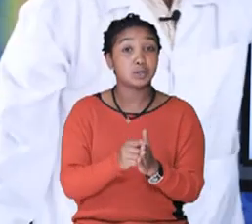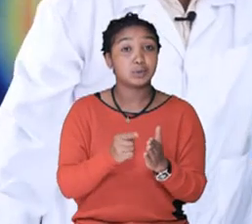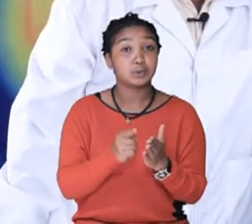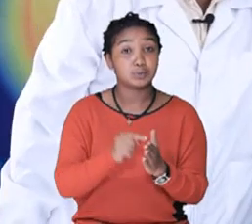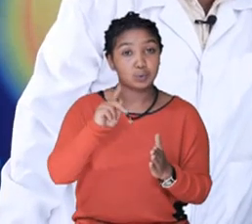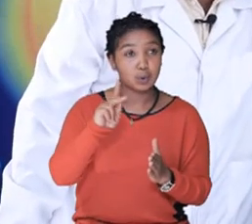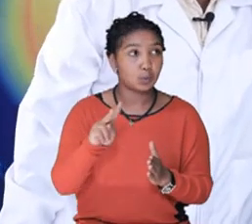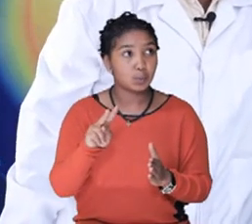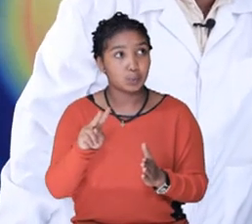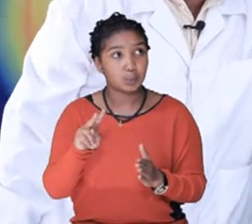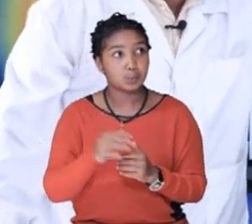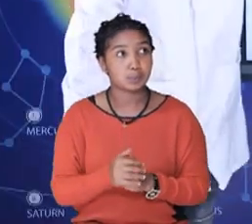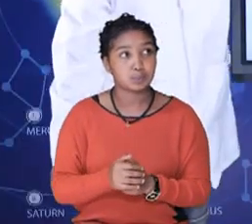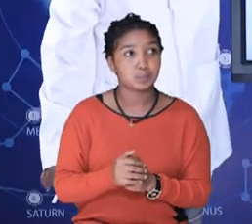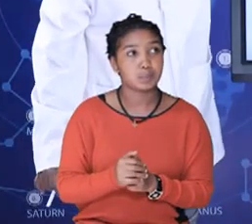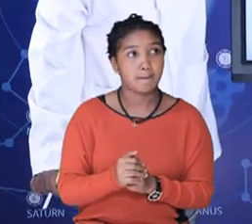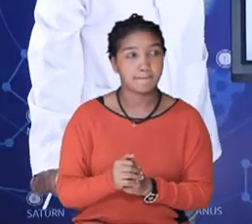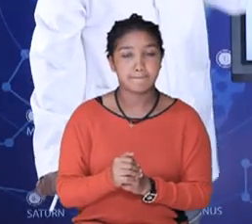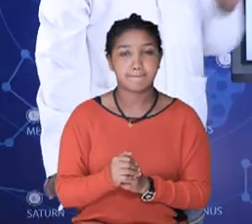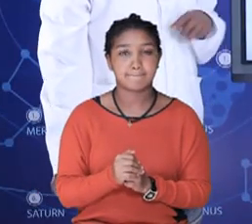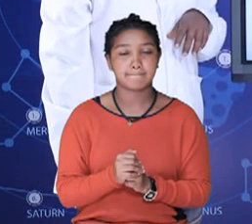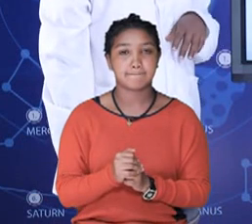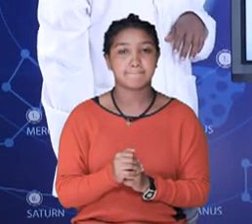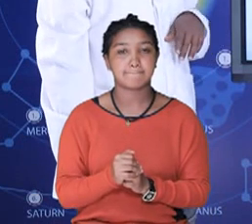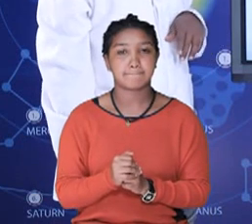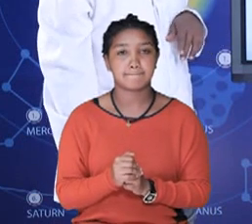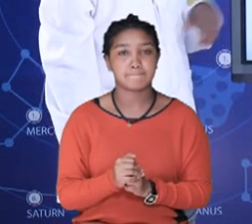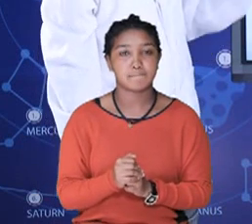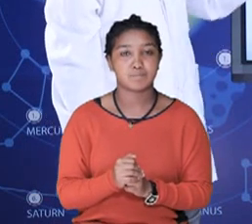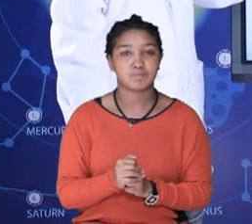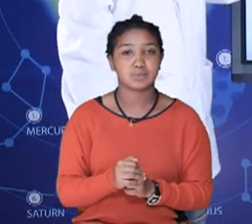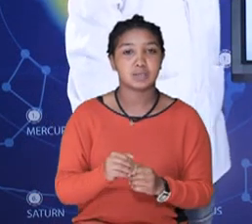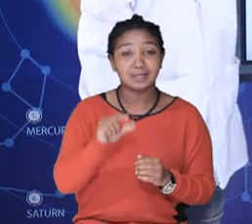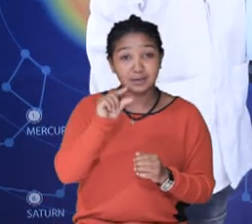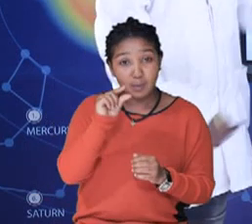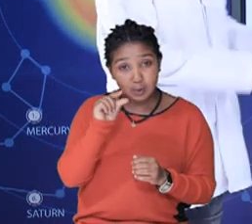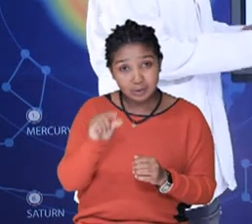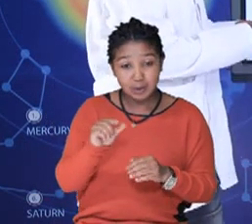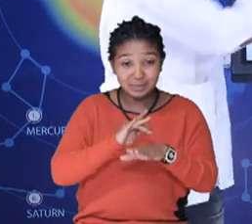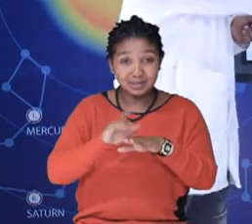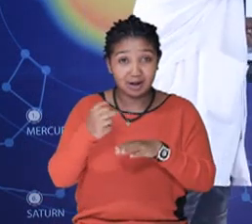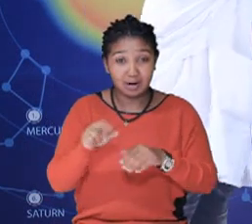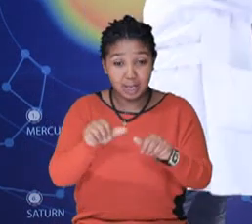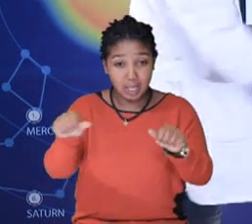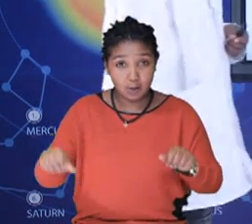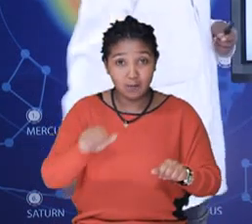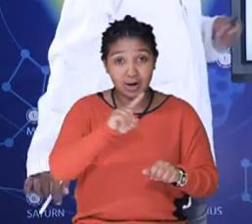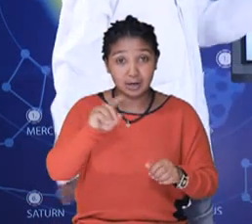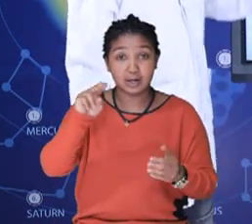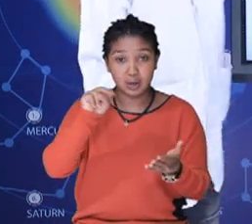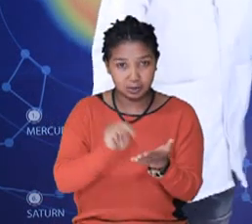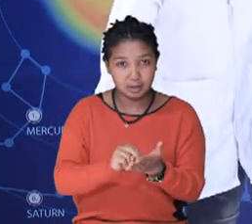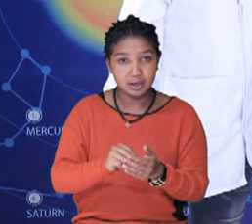Two pistons are connected together to make hydraulic lifts. The smaller piston has an area of 100